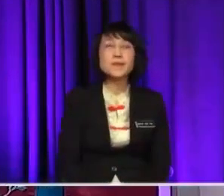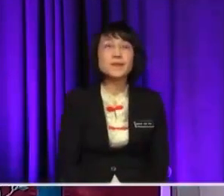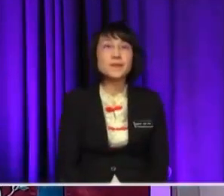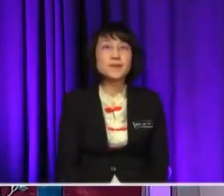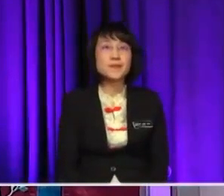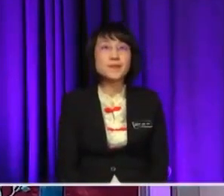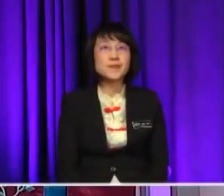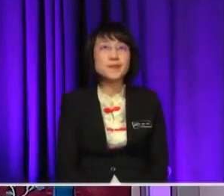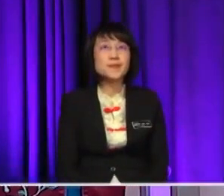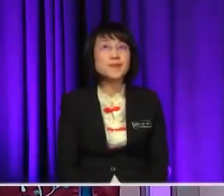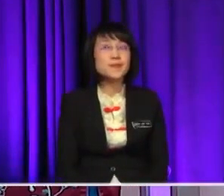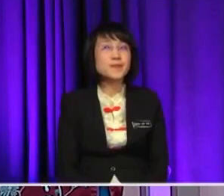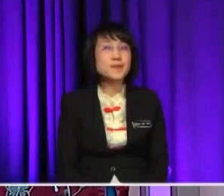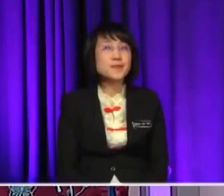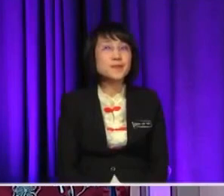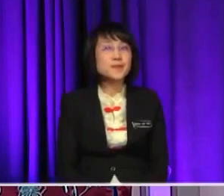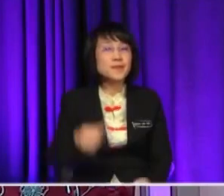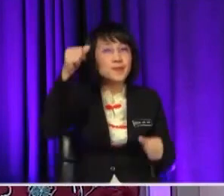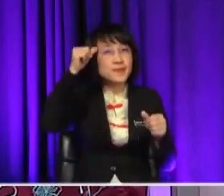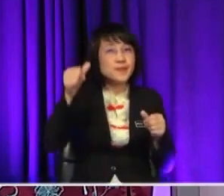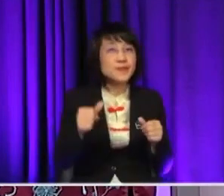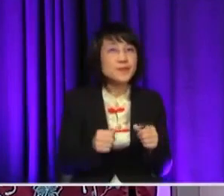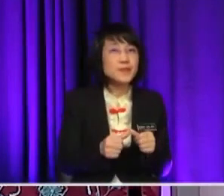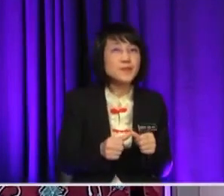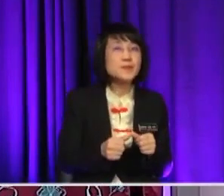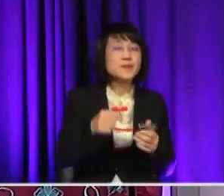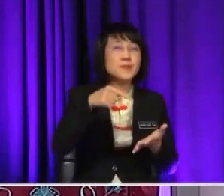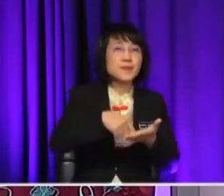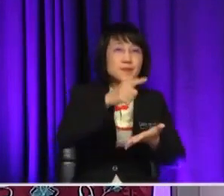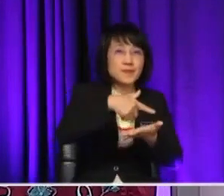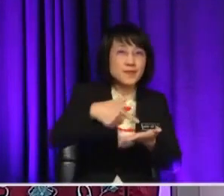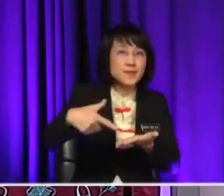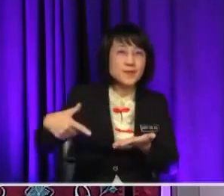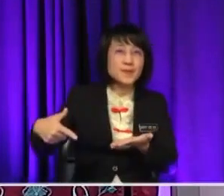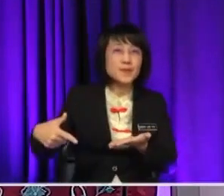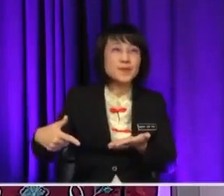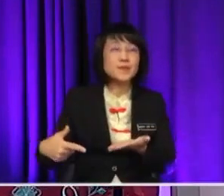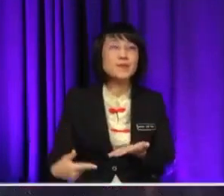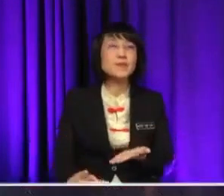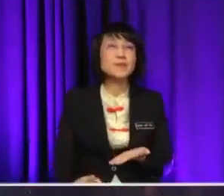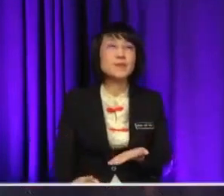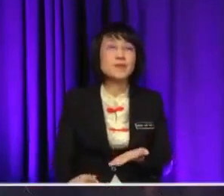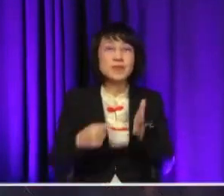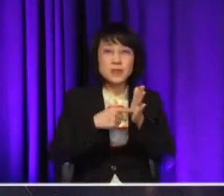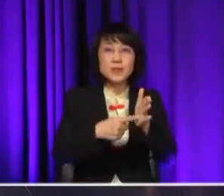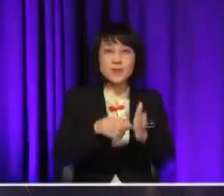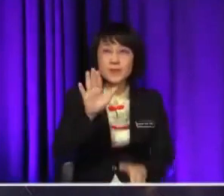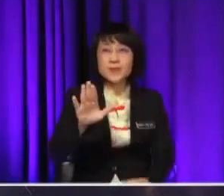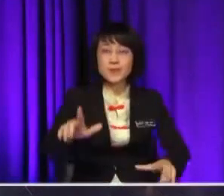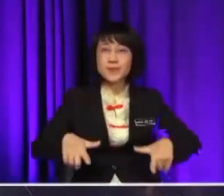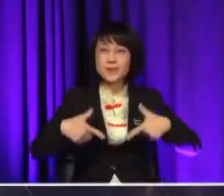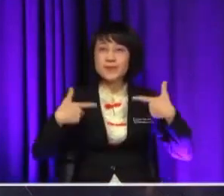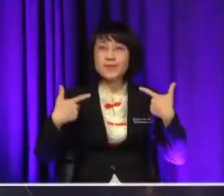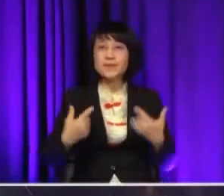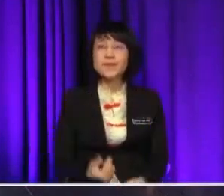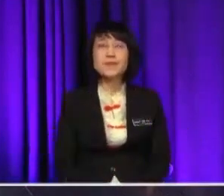based on lit devices, but always remember this literature, it reflects our life. All right, thank you once again, Madam Hoshini, for